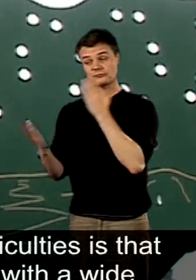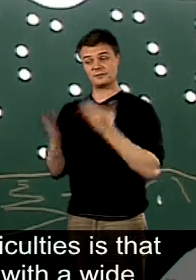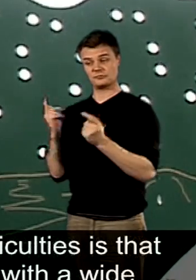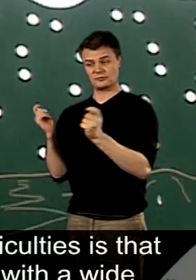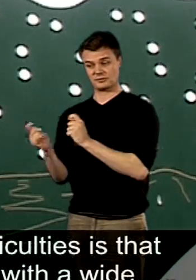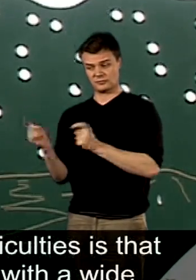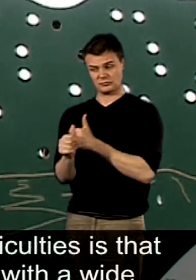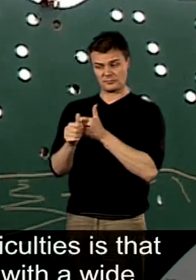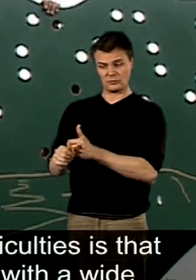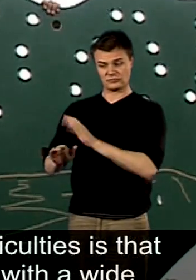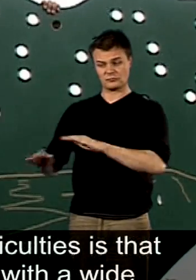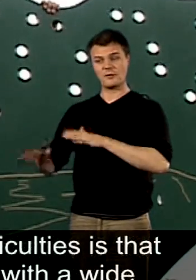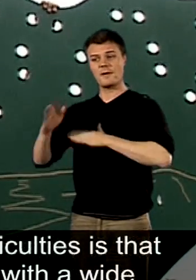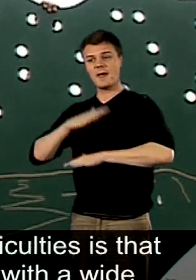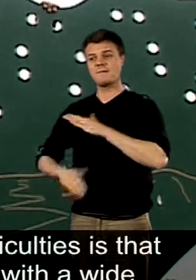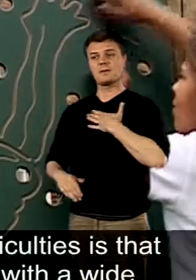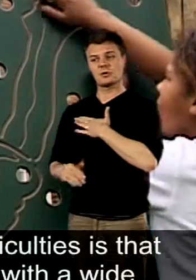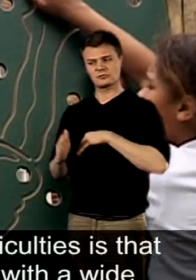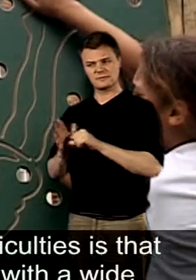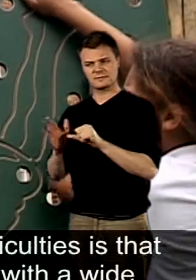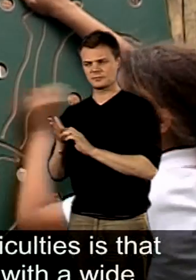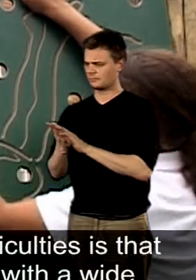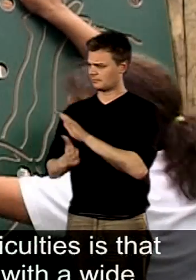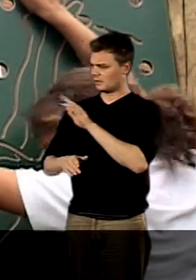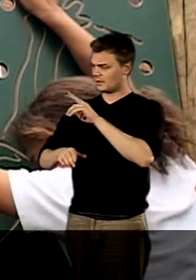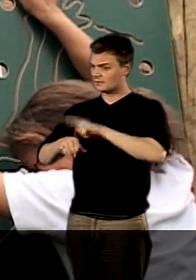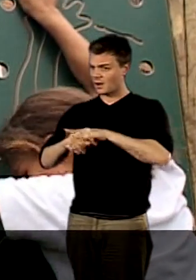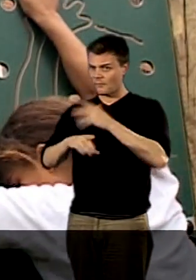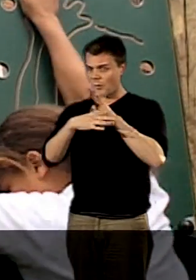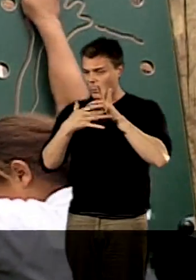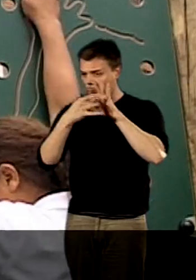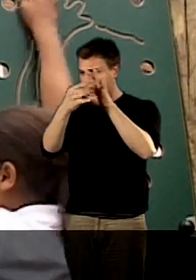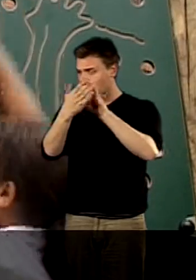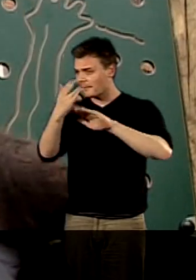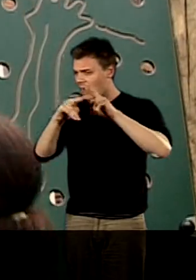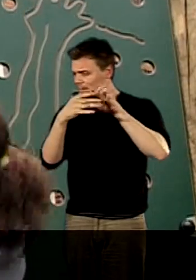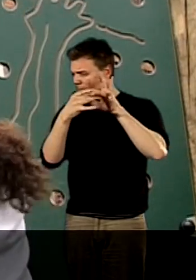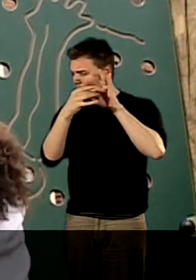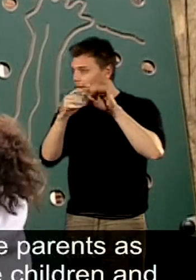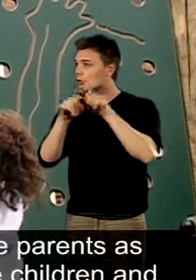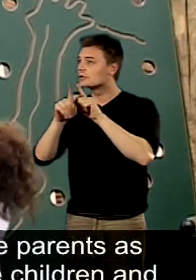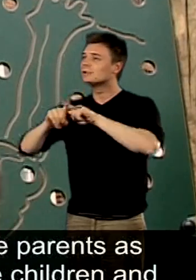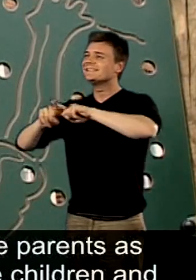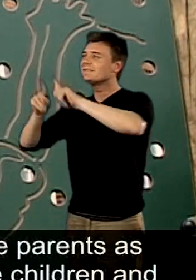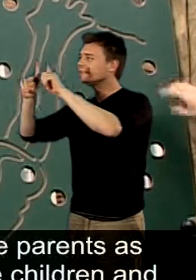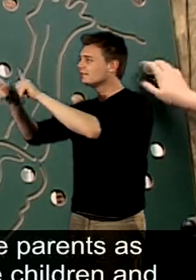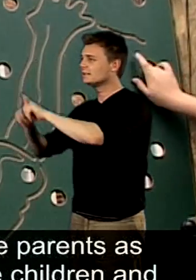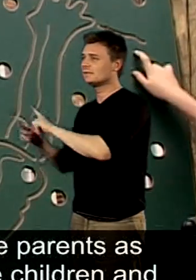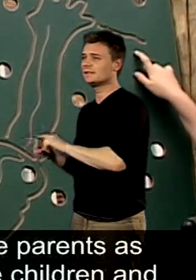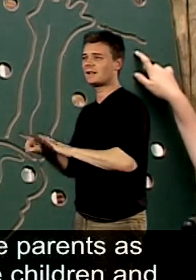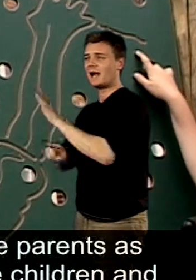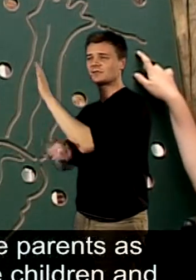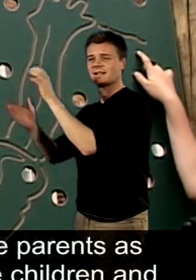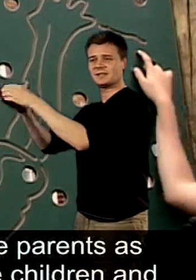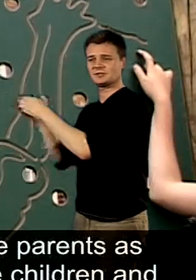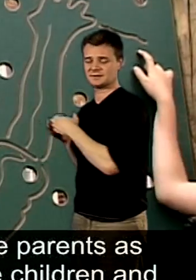and emotional difficulties is that staff work closely with parents and with a wide range of outside agencies. Because we found that if we worked